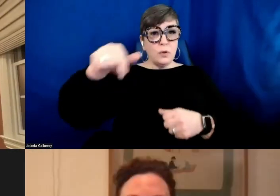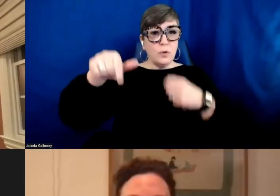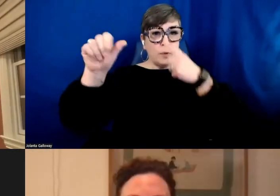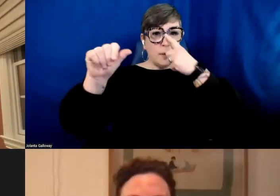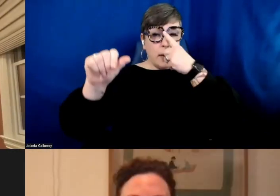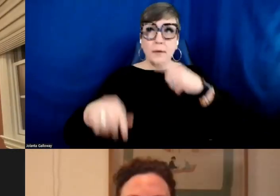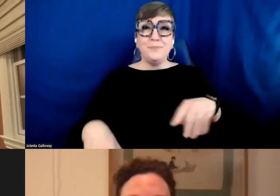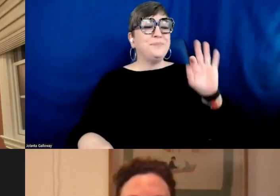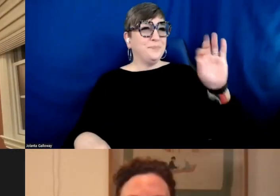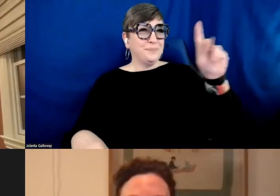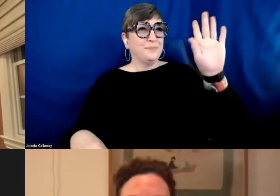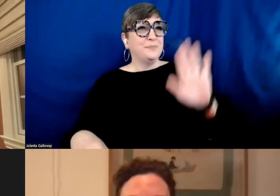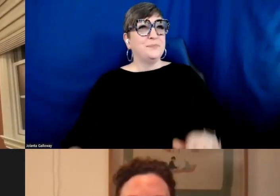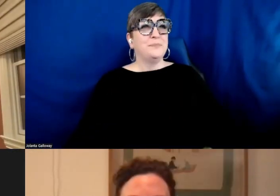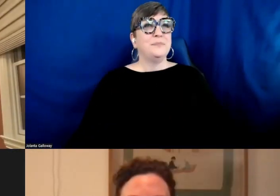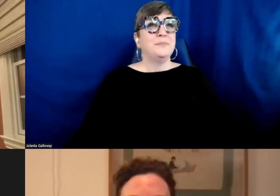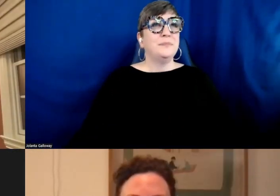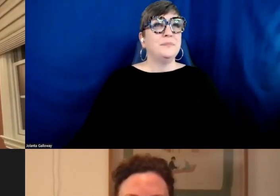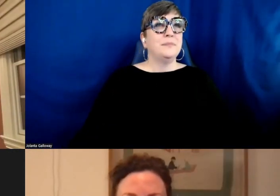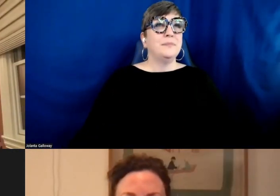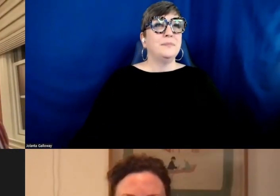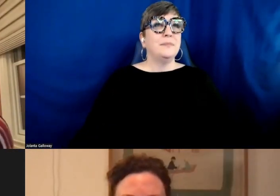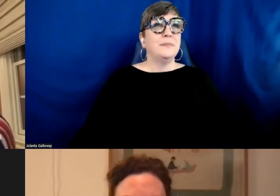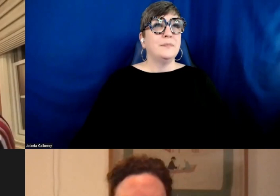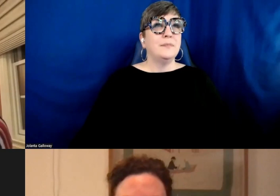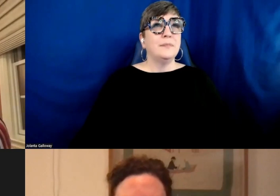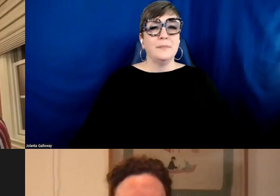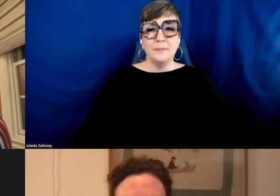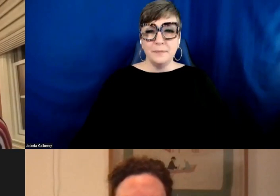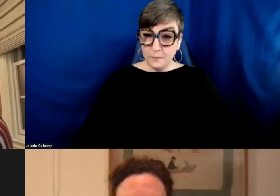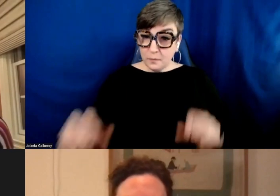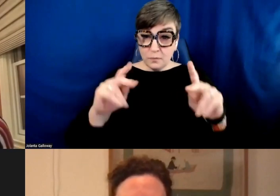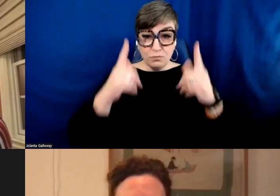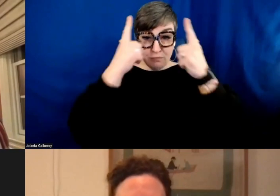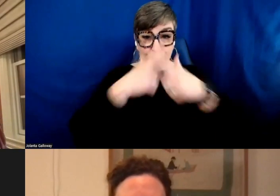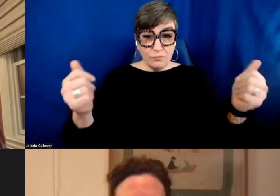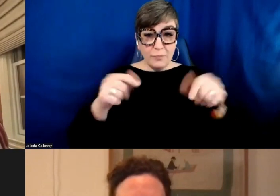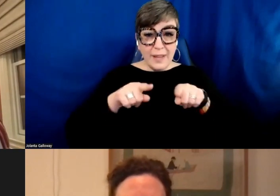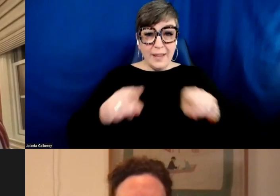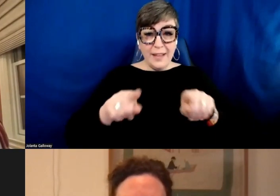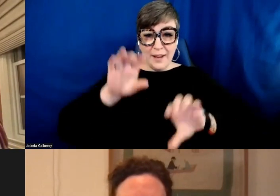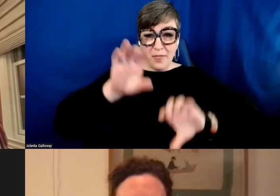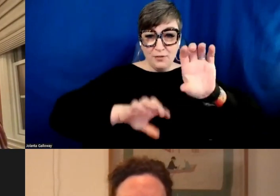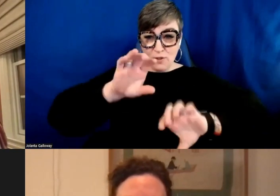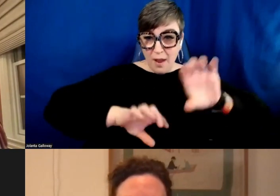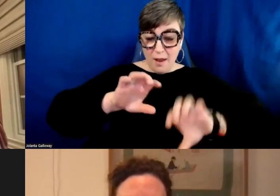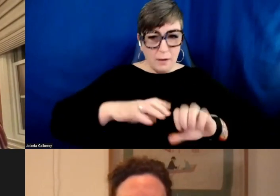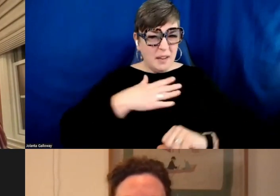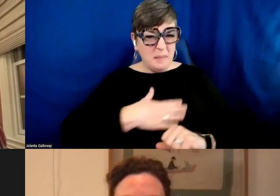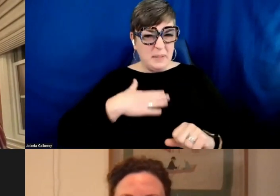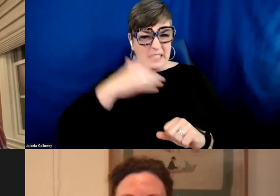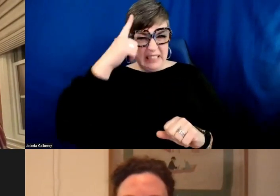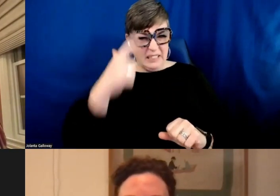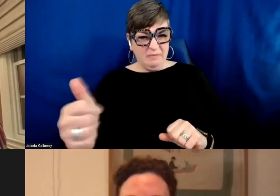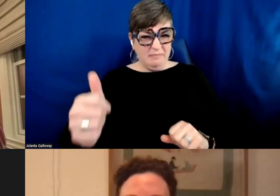let's see what questions we have thus far please feel free to write your questions in the chat and i will ask our panelists